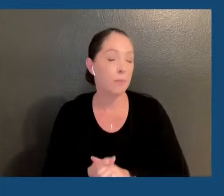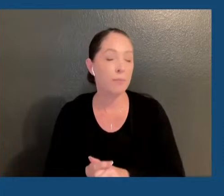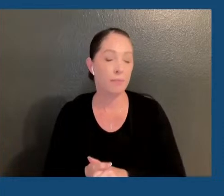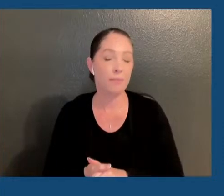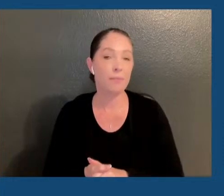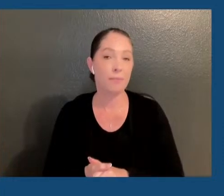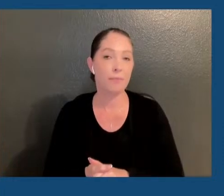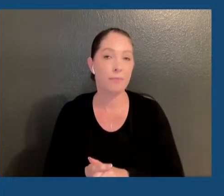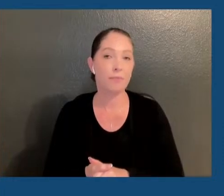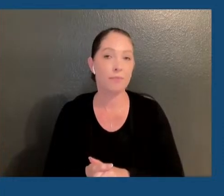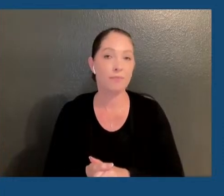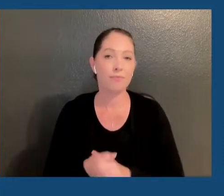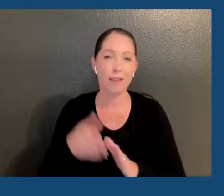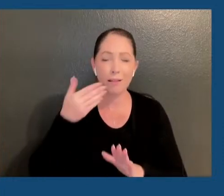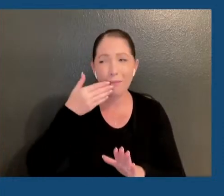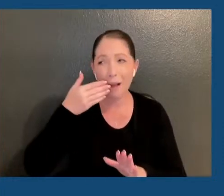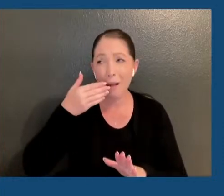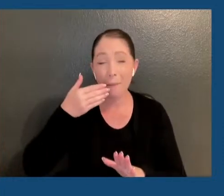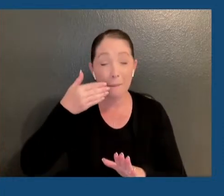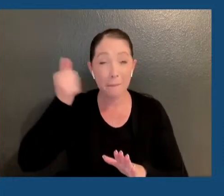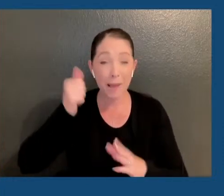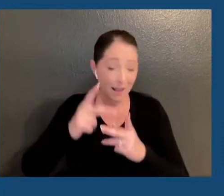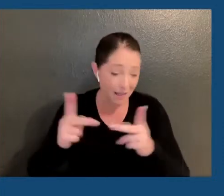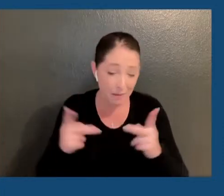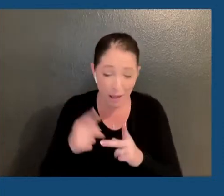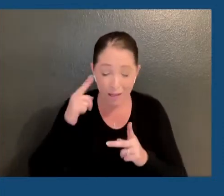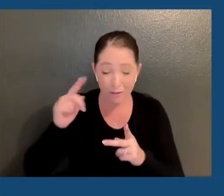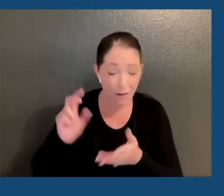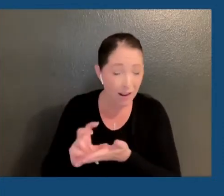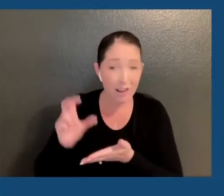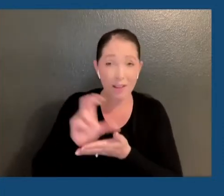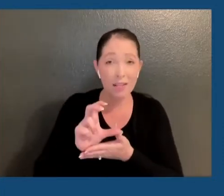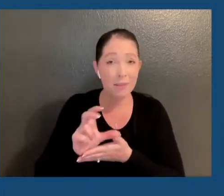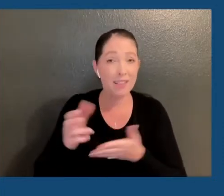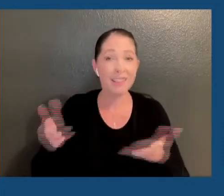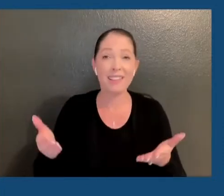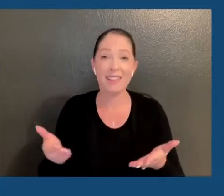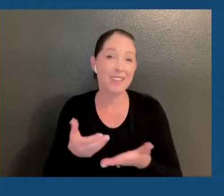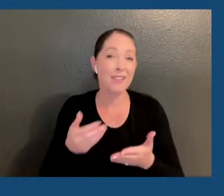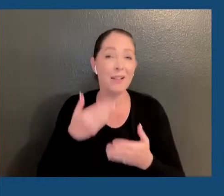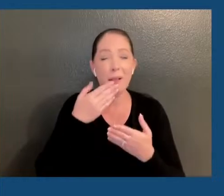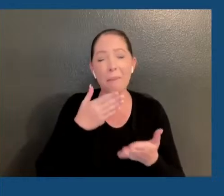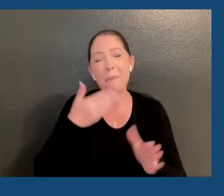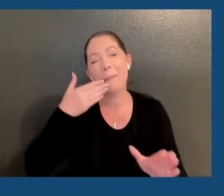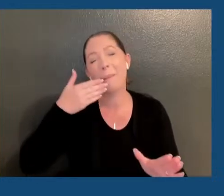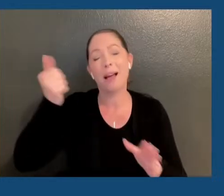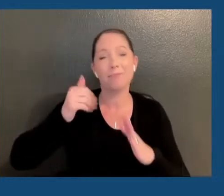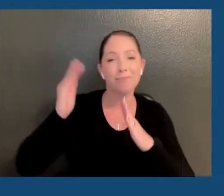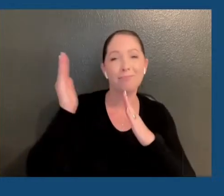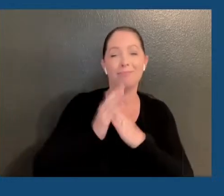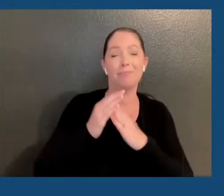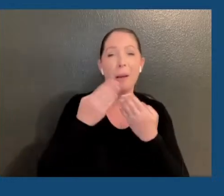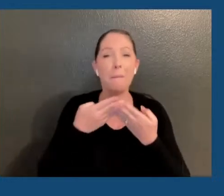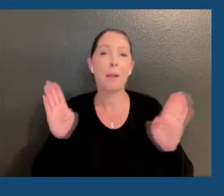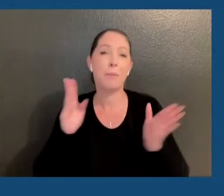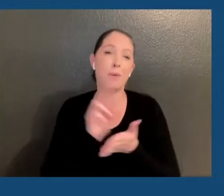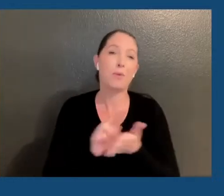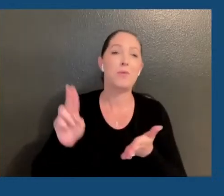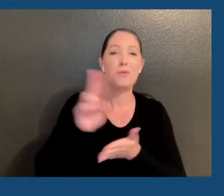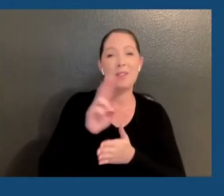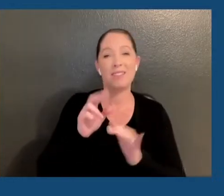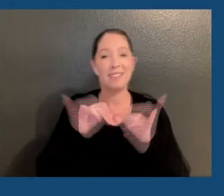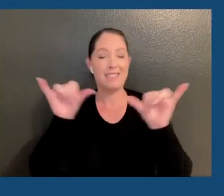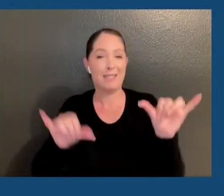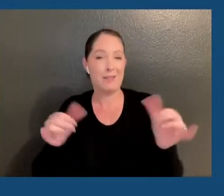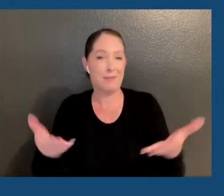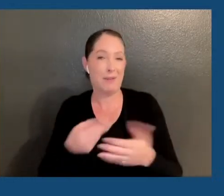wiser place for these investments than in the best public university system in the nation. And we are honored